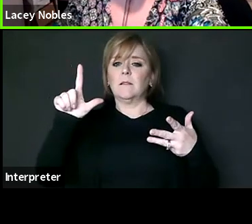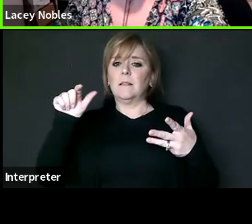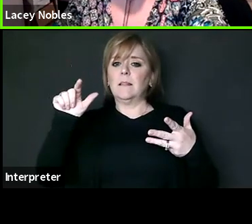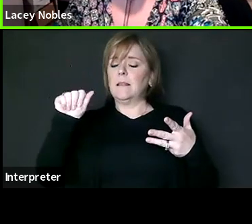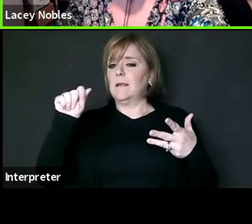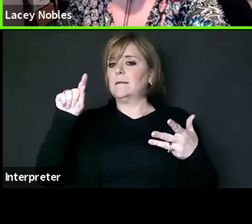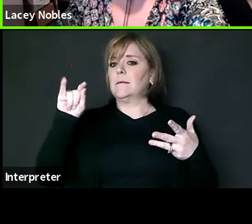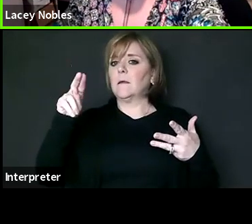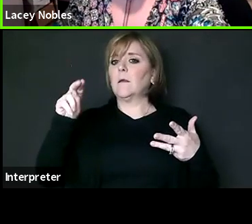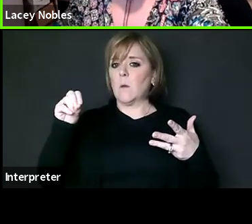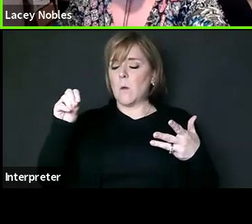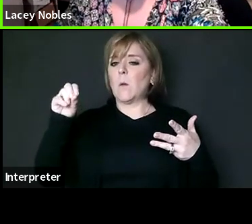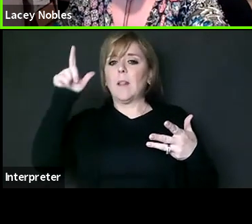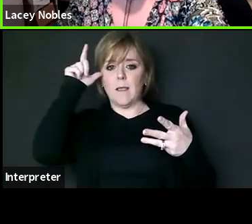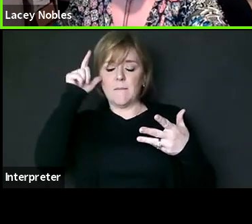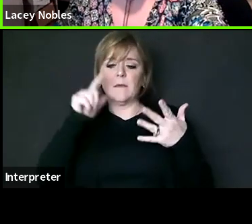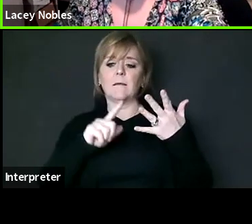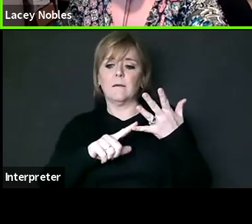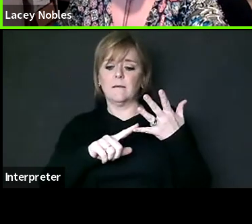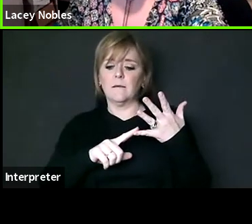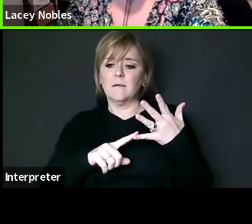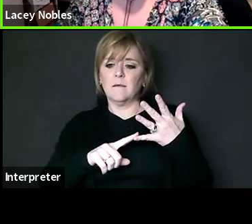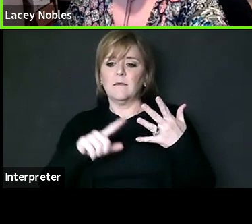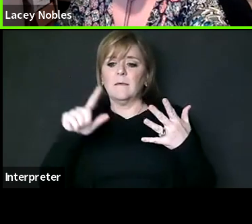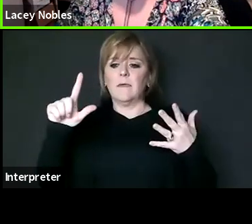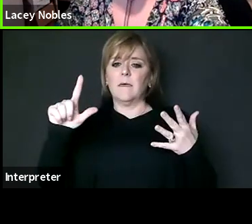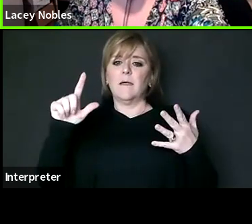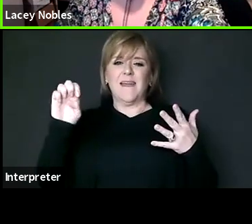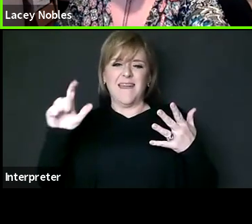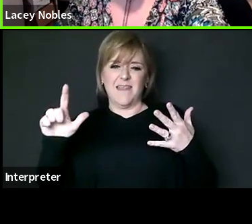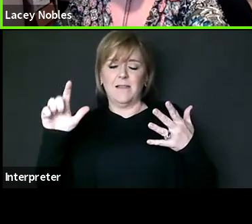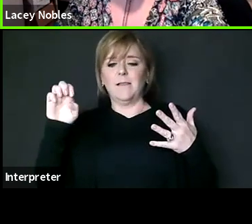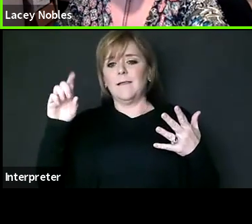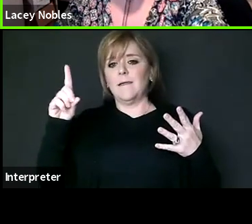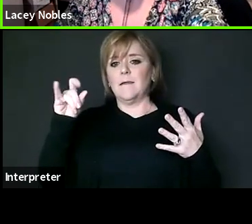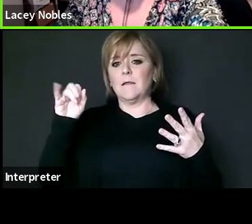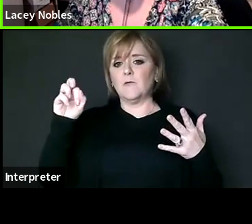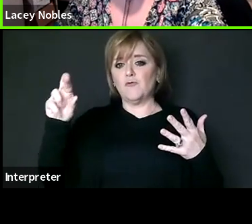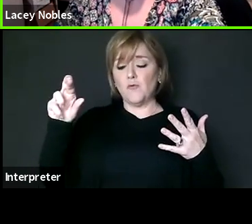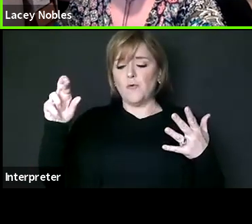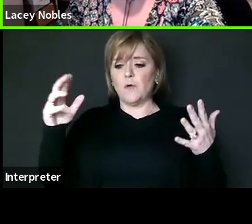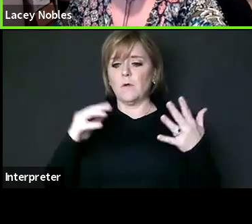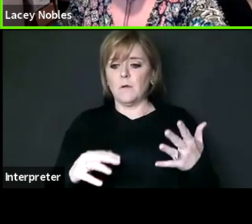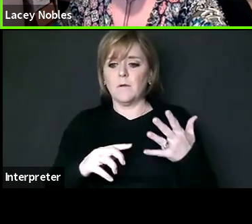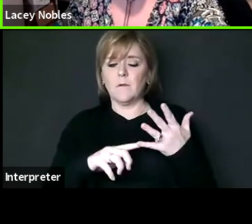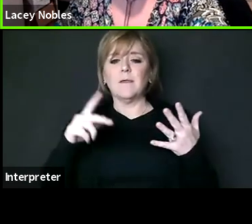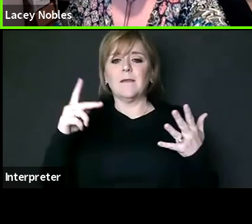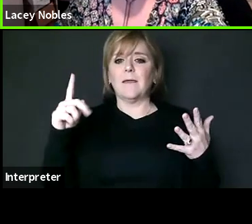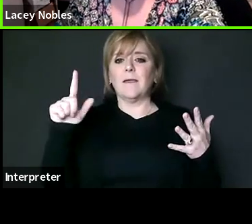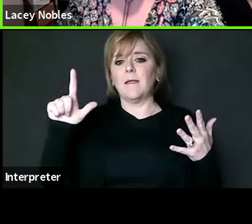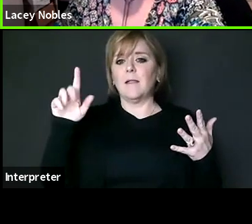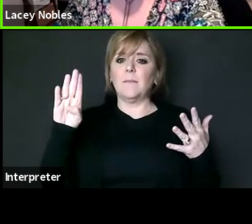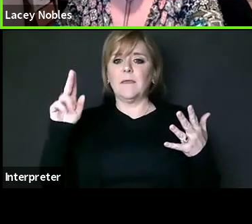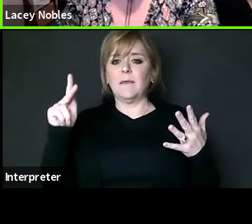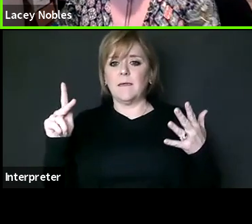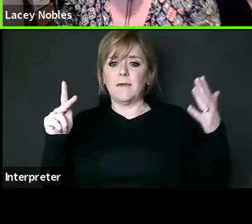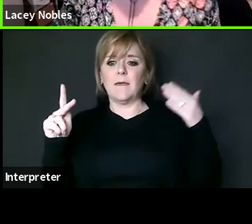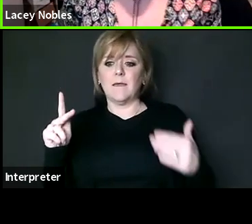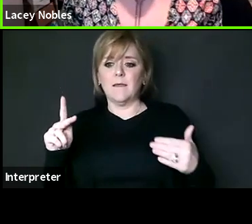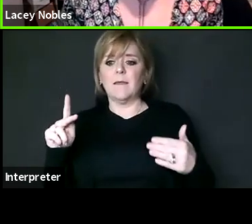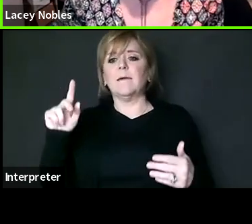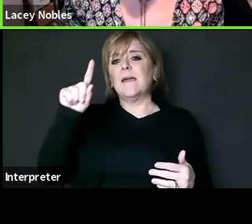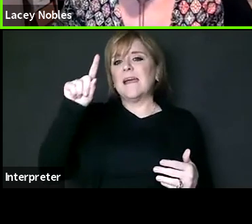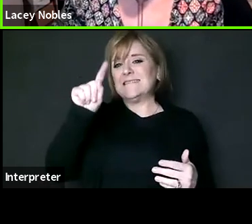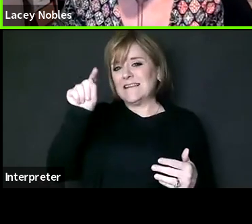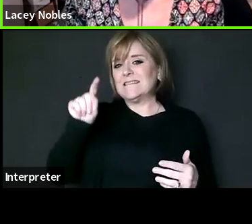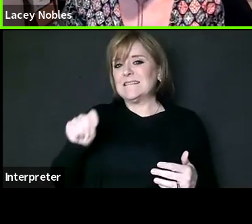KOBK, Texas Tech Public Media, Fox 34, and the Avalanche Journal. So we'll start with Adon Rubio from